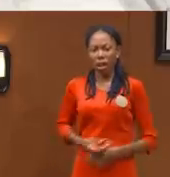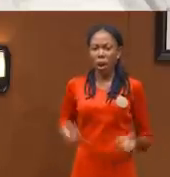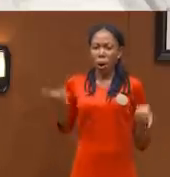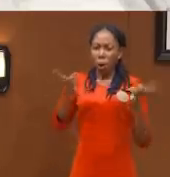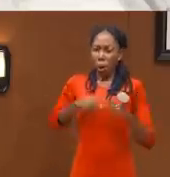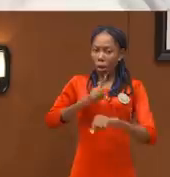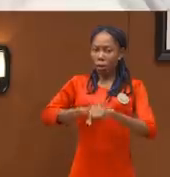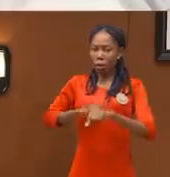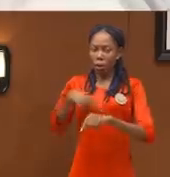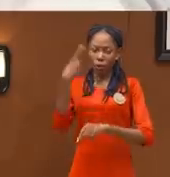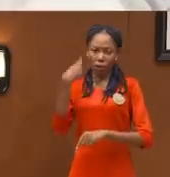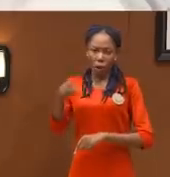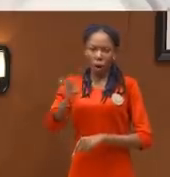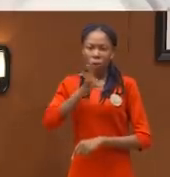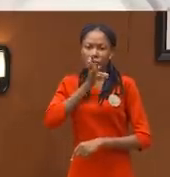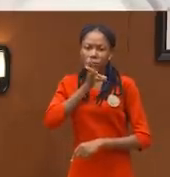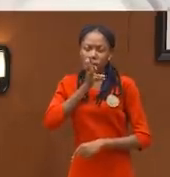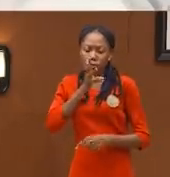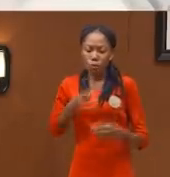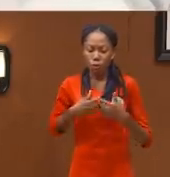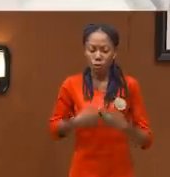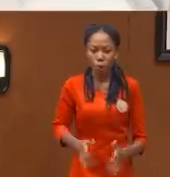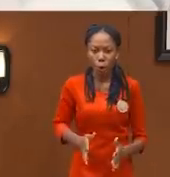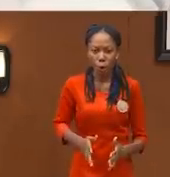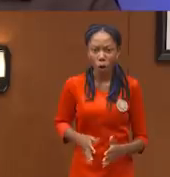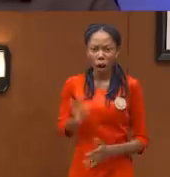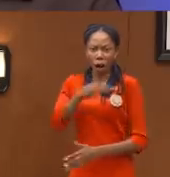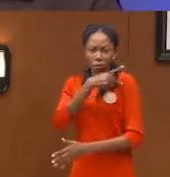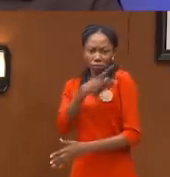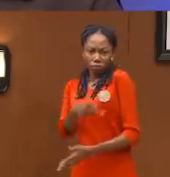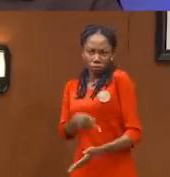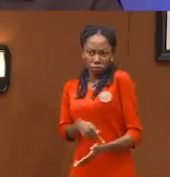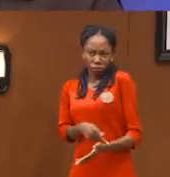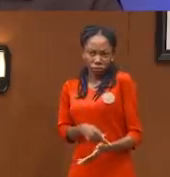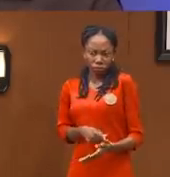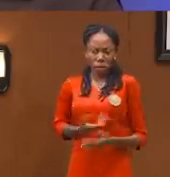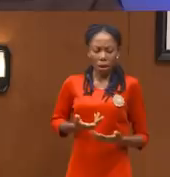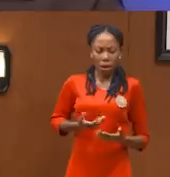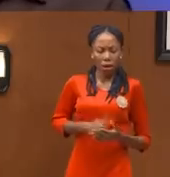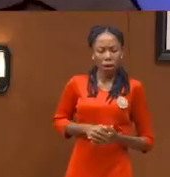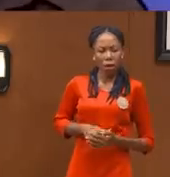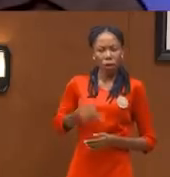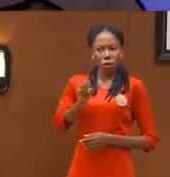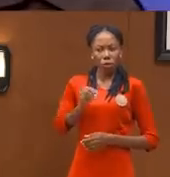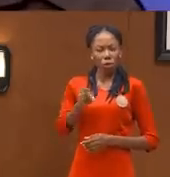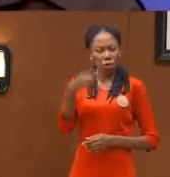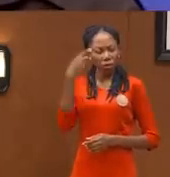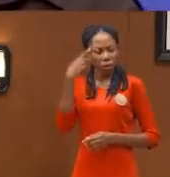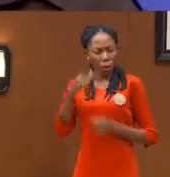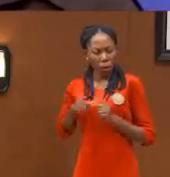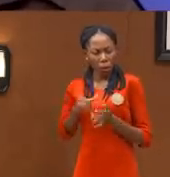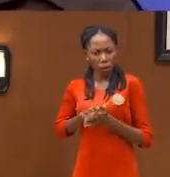the delivery, not even on the day of the delivery, 2 days before the delivery day, which was